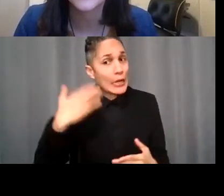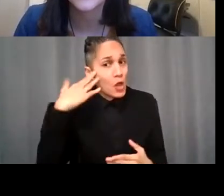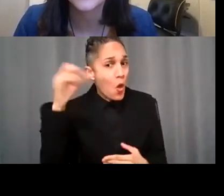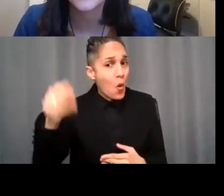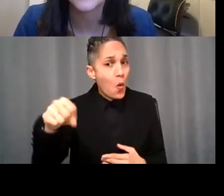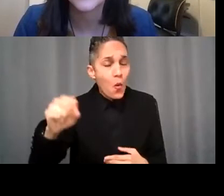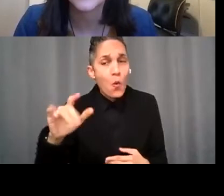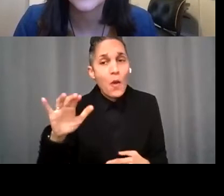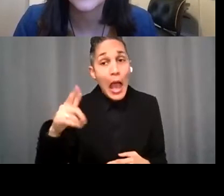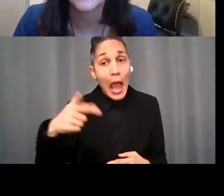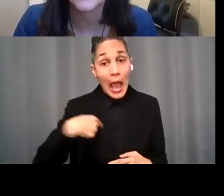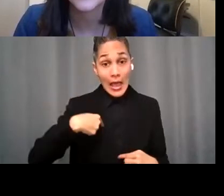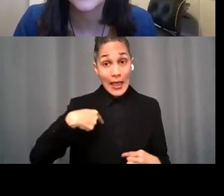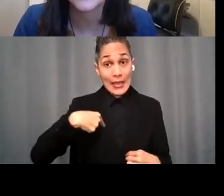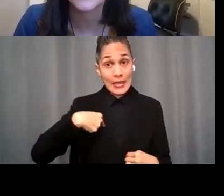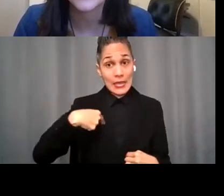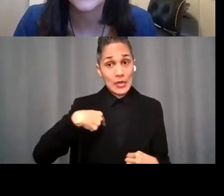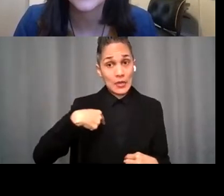that